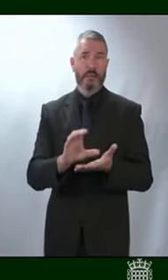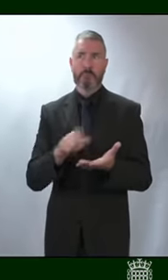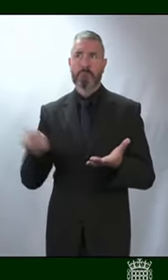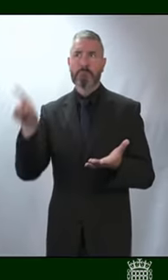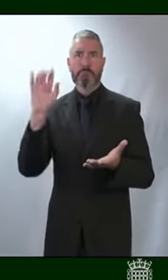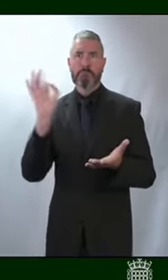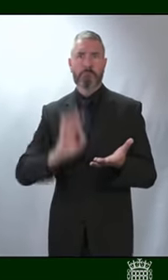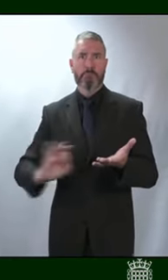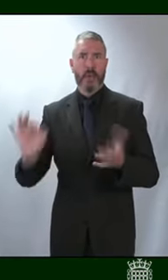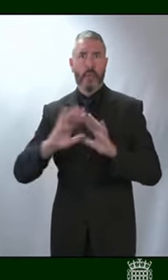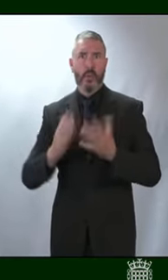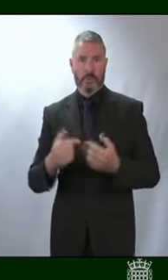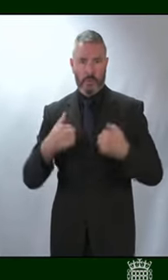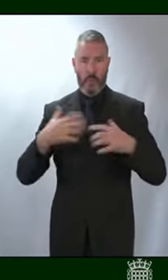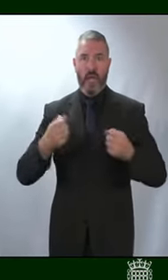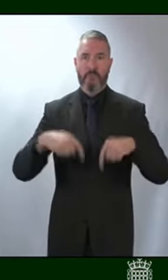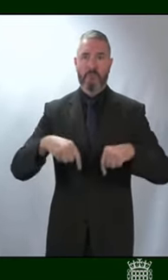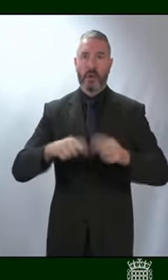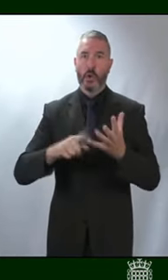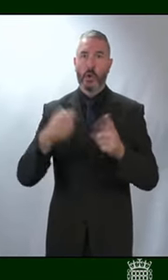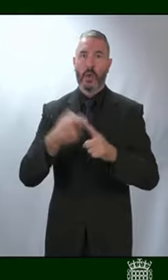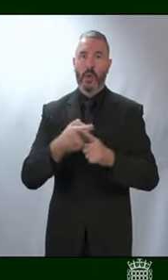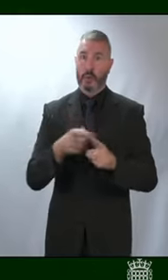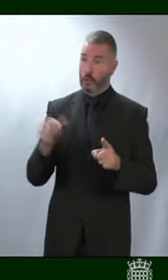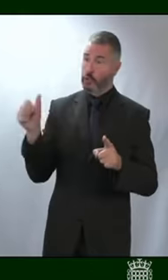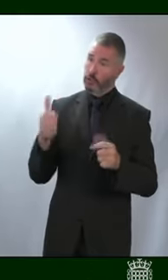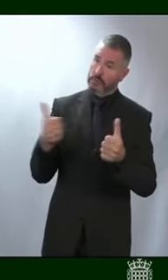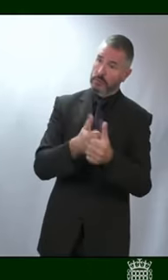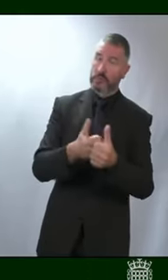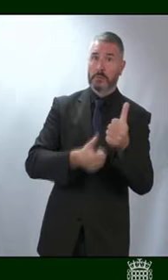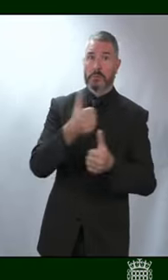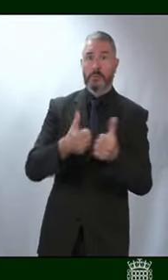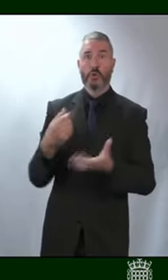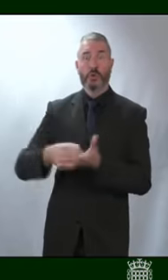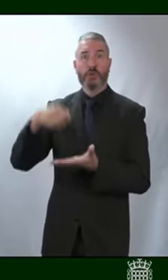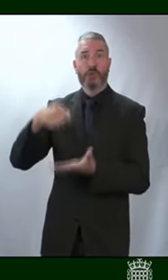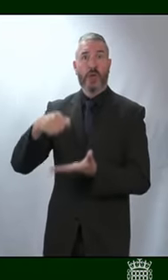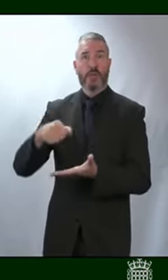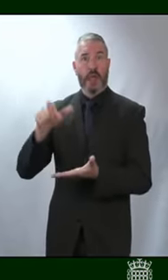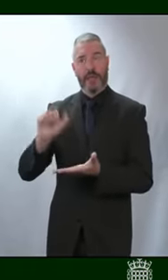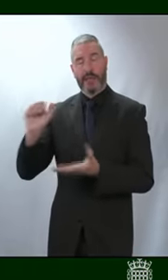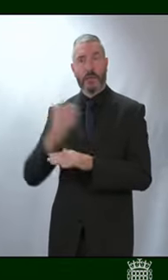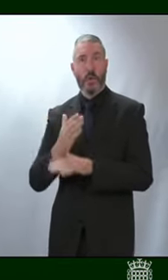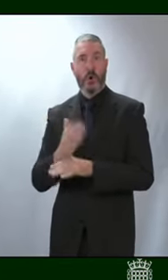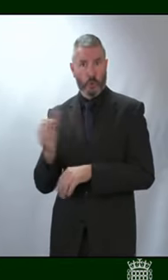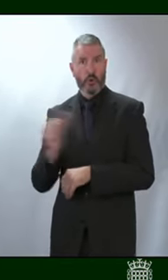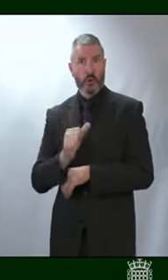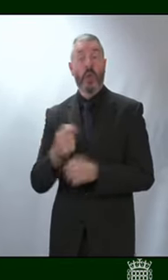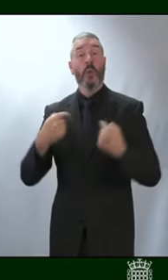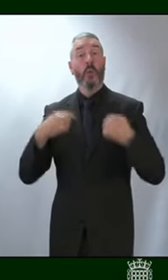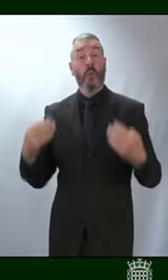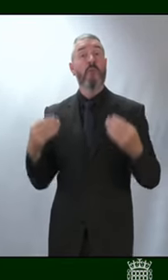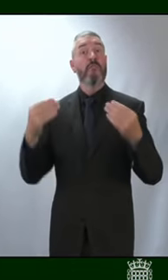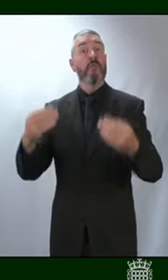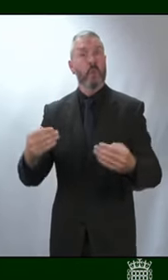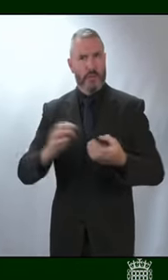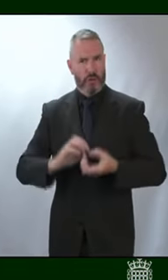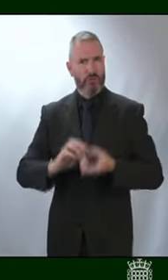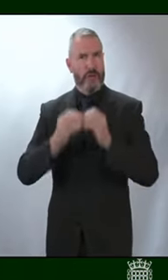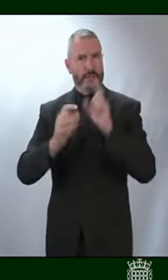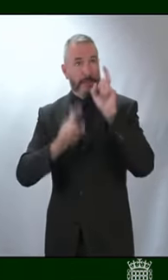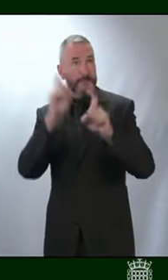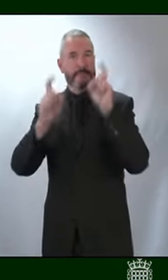else in the world. And I think he should pay tribute to the Chancellor and his work. And we will go forward with further creative